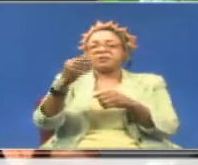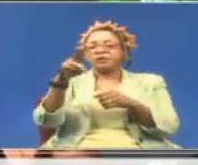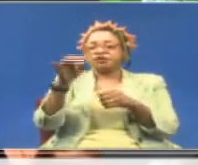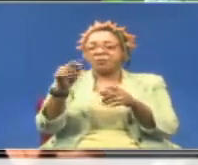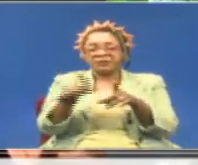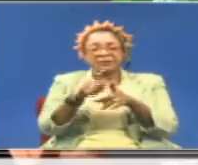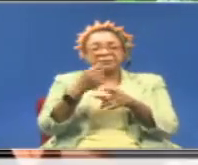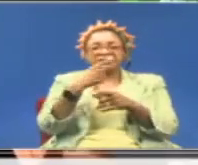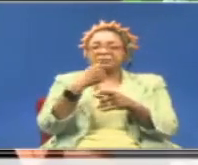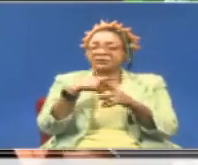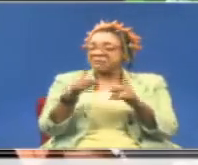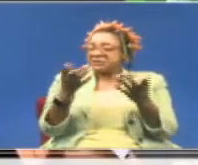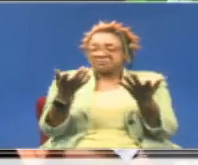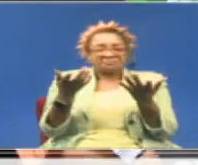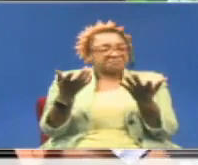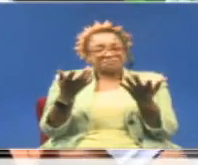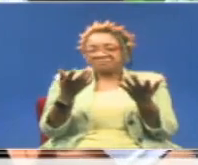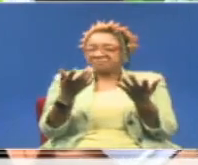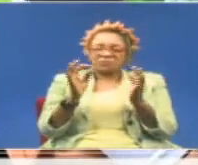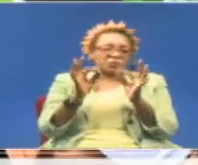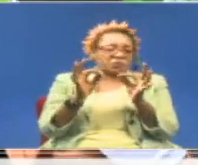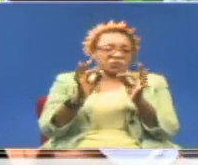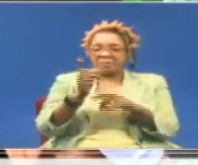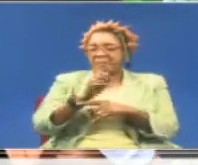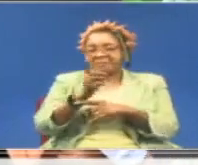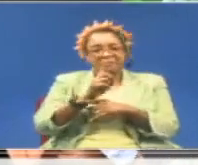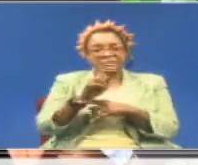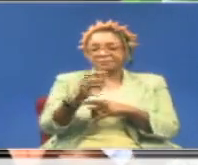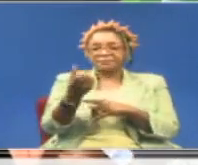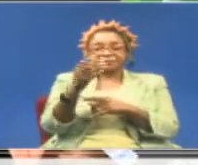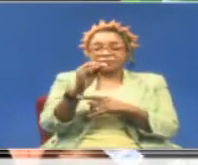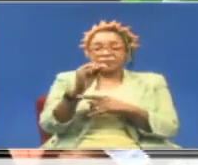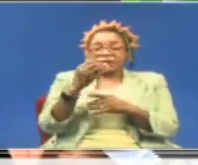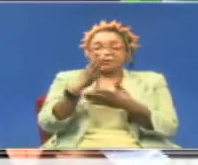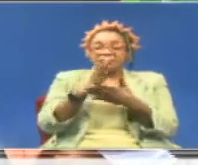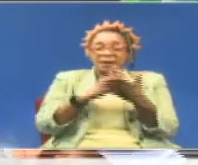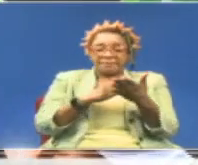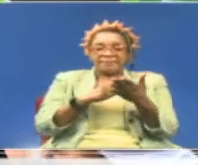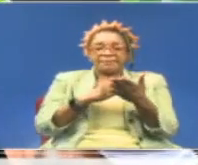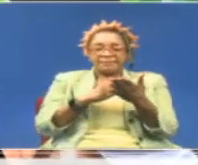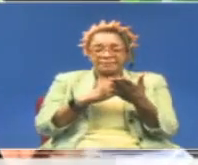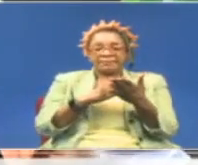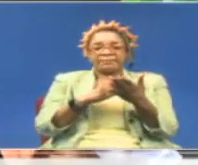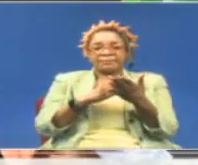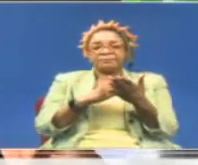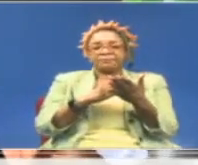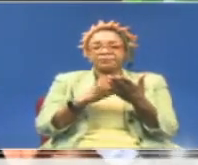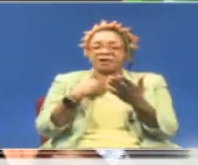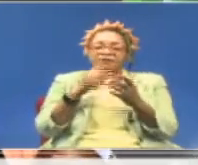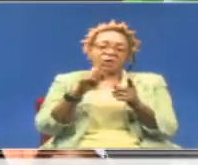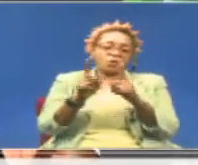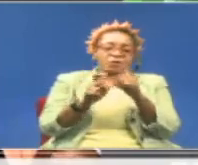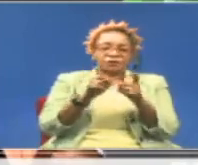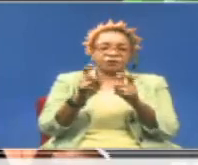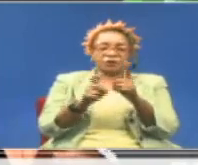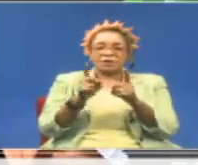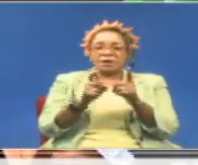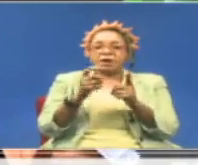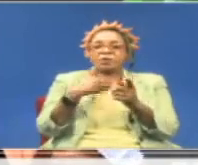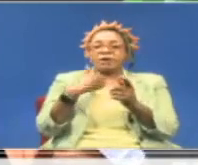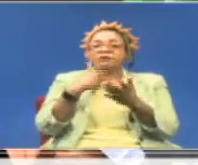treatment, but it also doesn't look good. So there are some players where we have also some questions. And there were